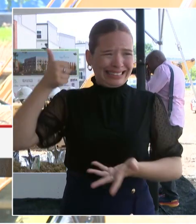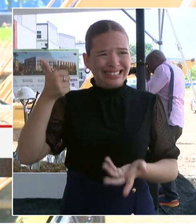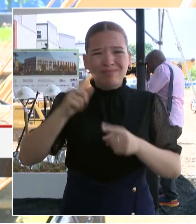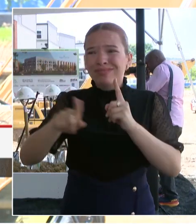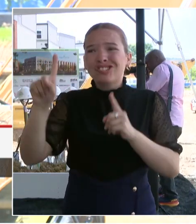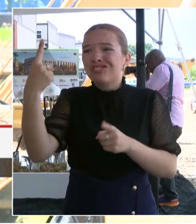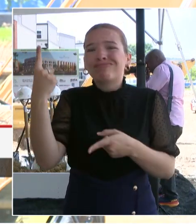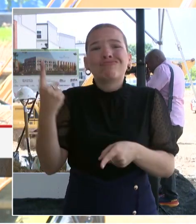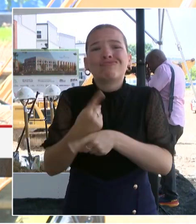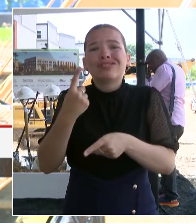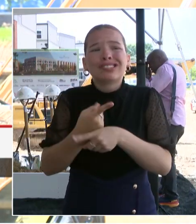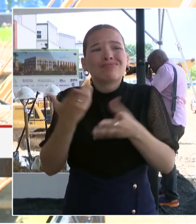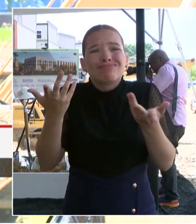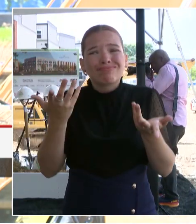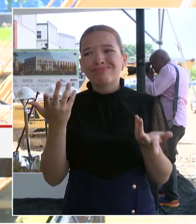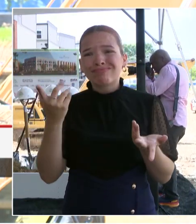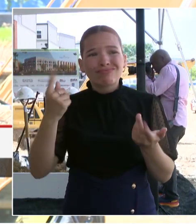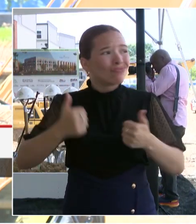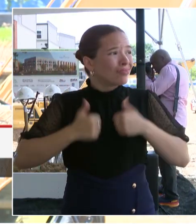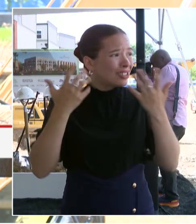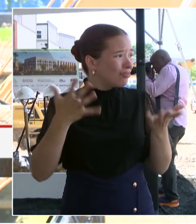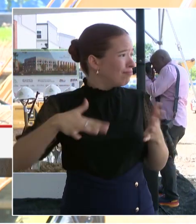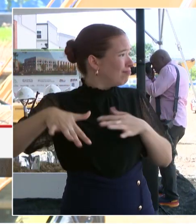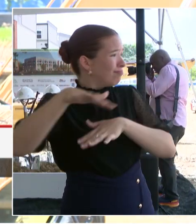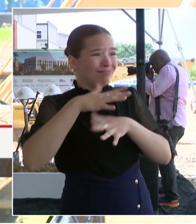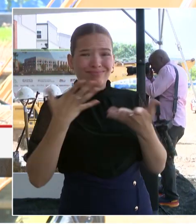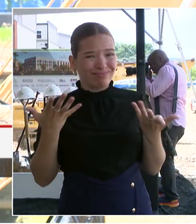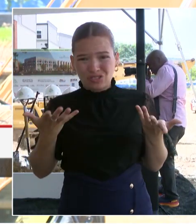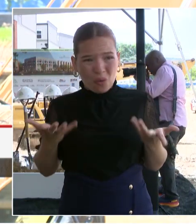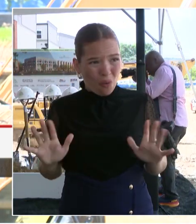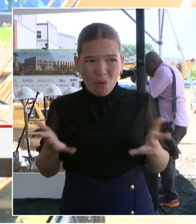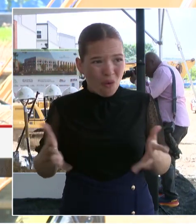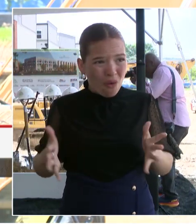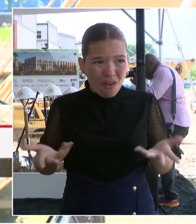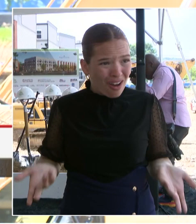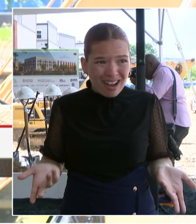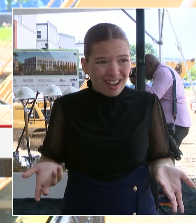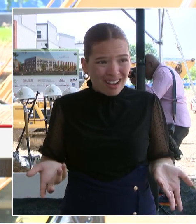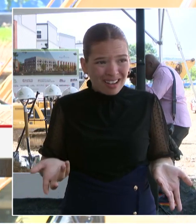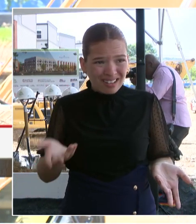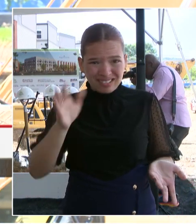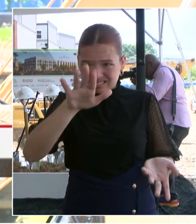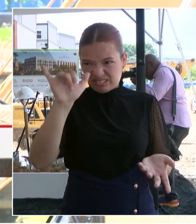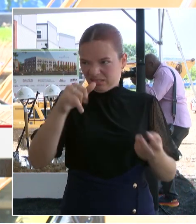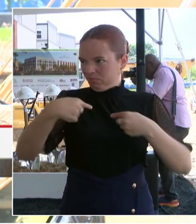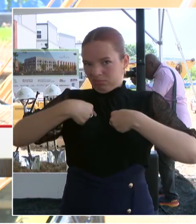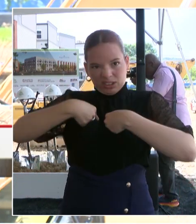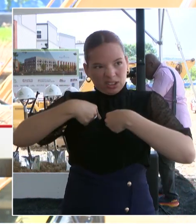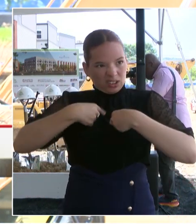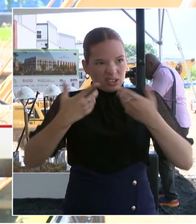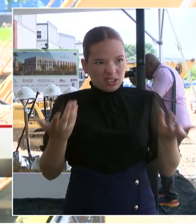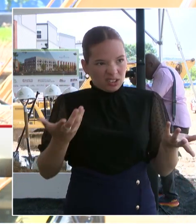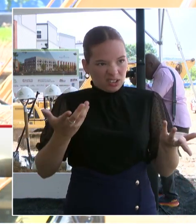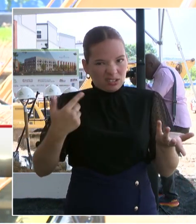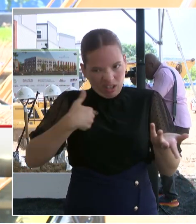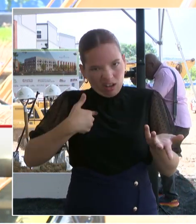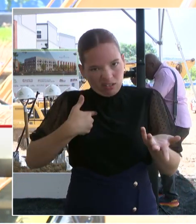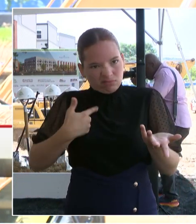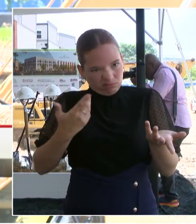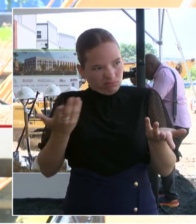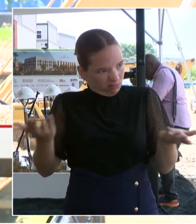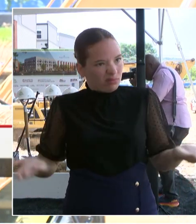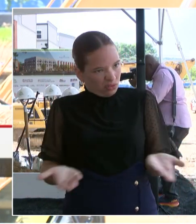me, 1959, like for others, we just said, like, Riggs Park is a really great